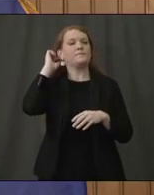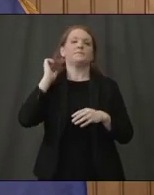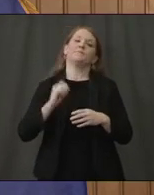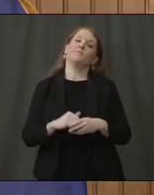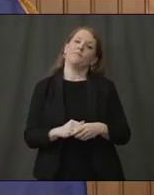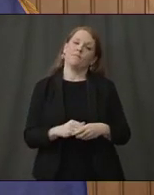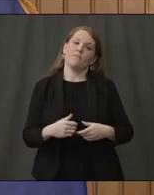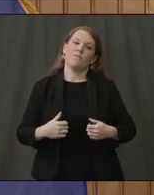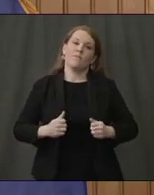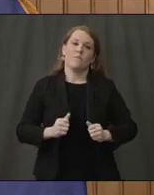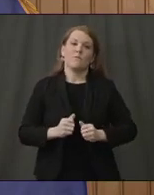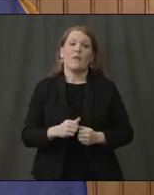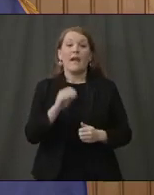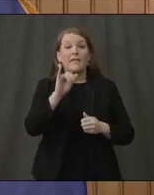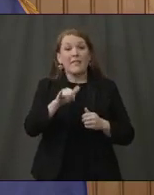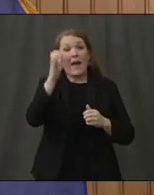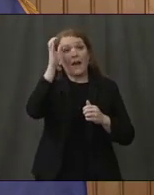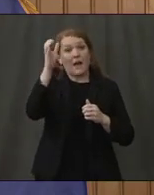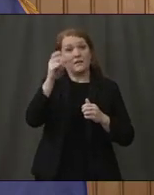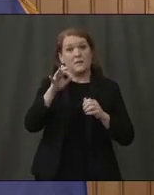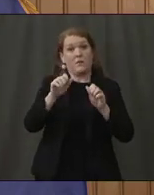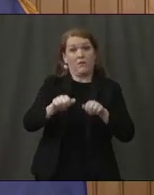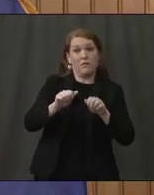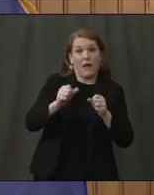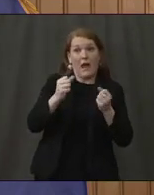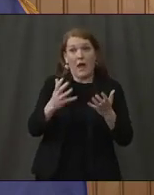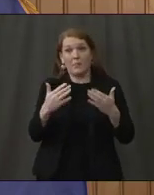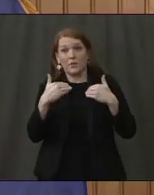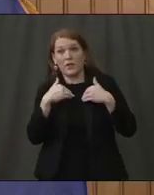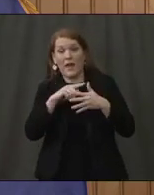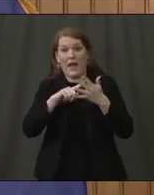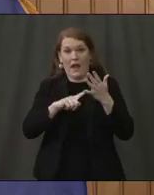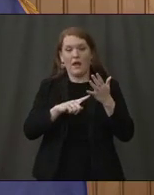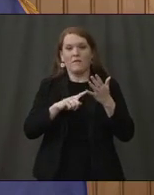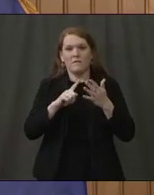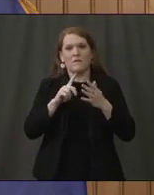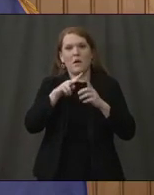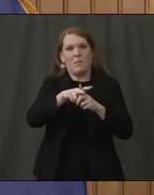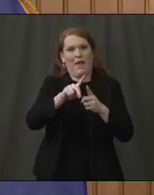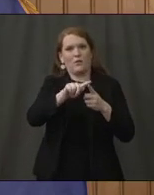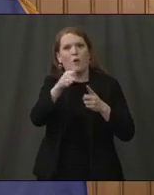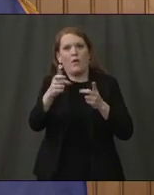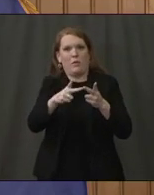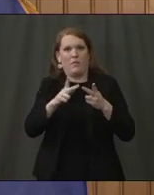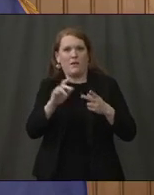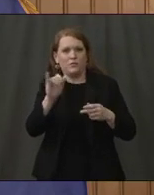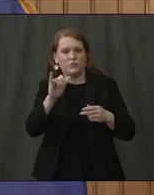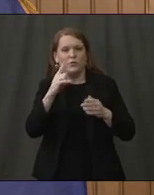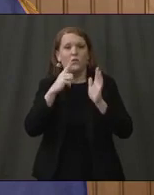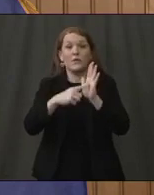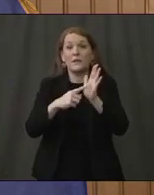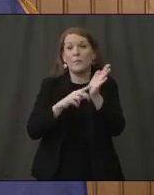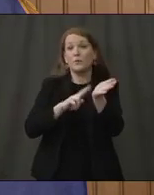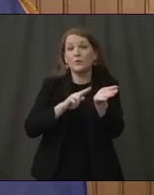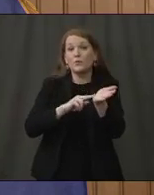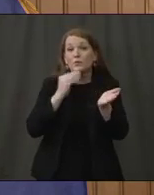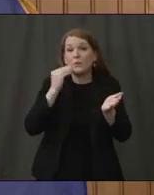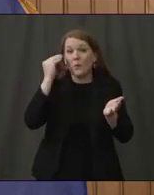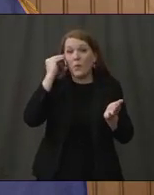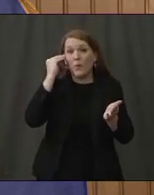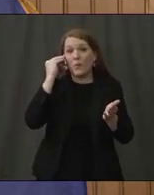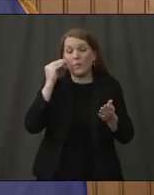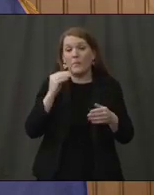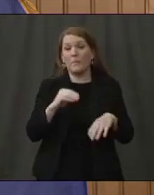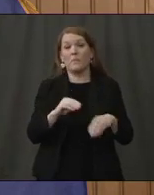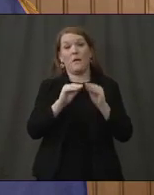functions that we're performing, as a state as well. We talked about nursing homes over the last couple days. Obviously, the infection